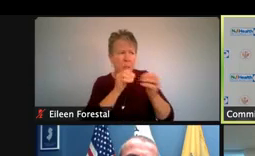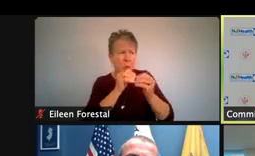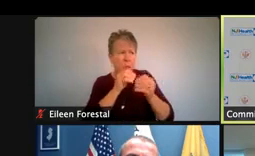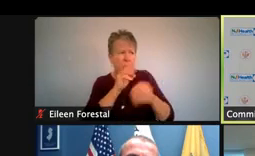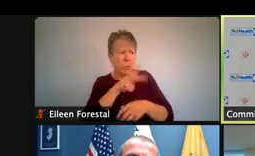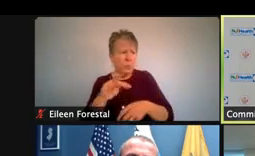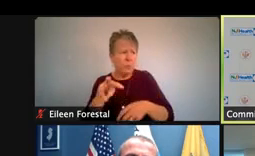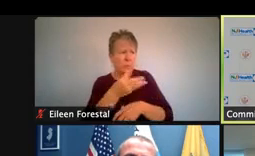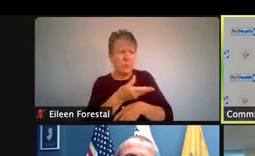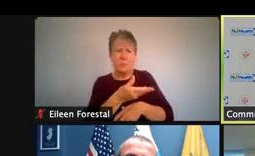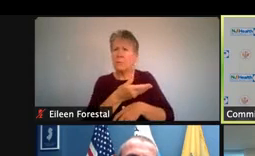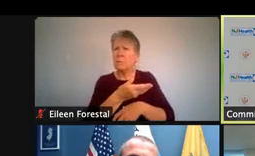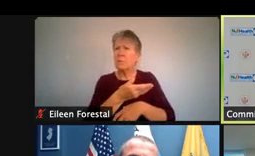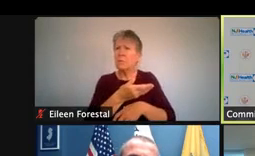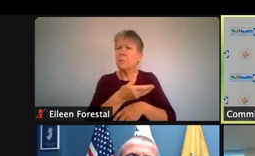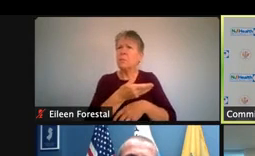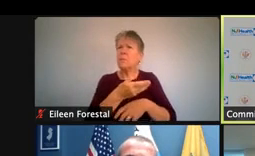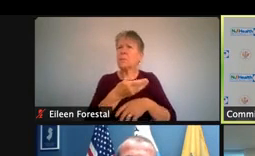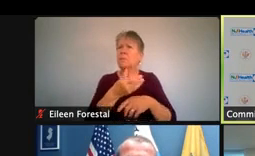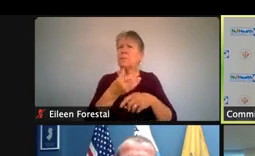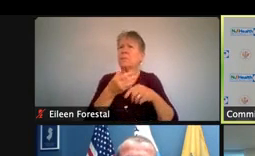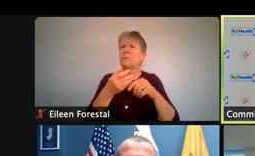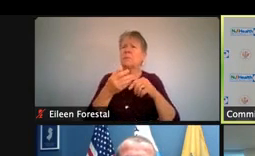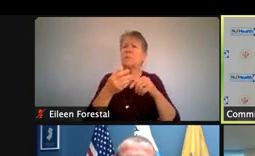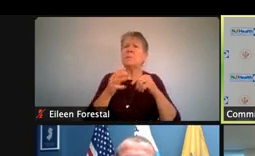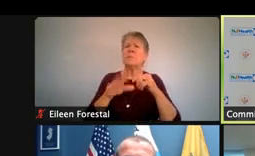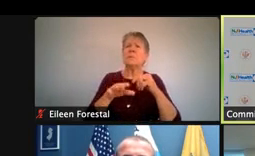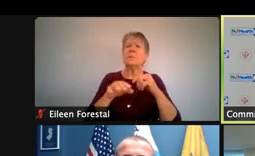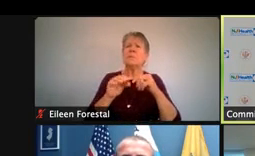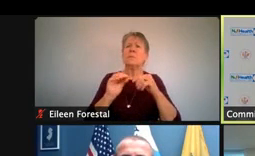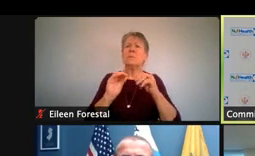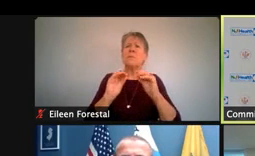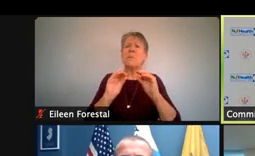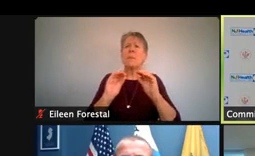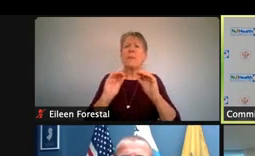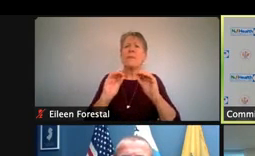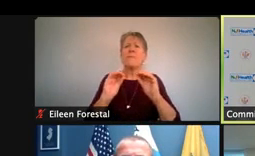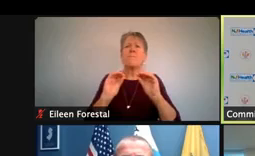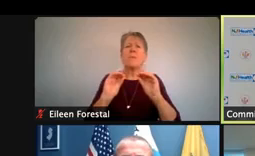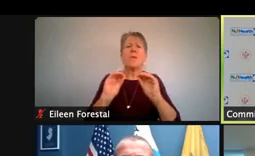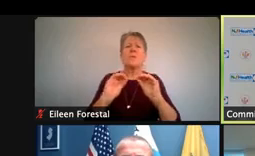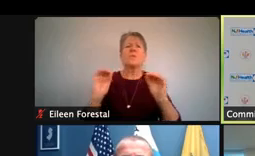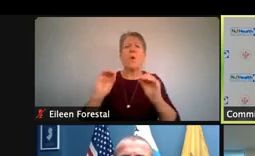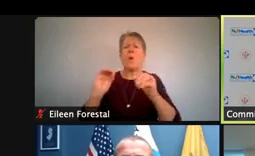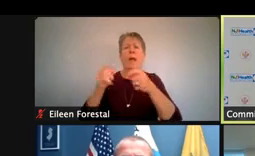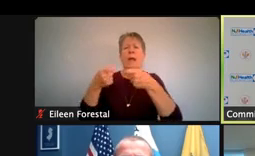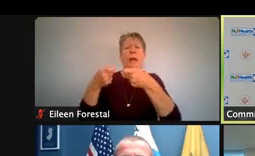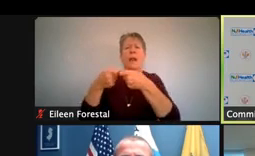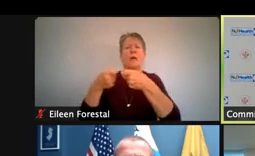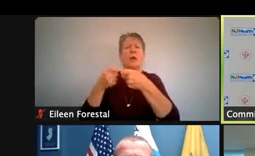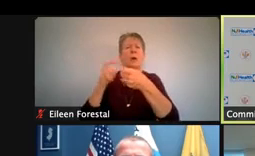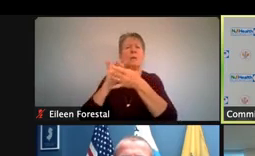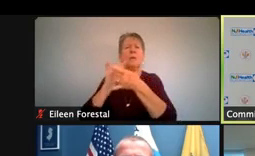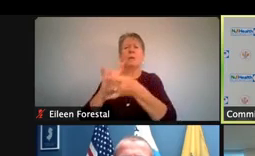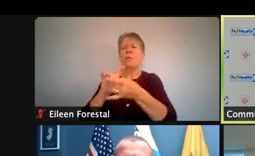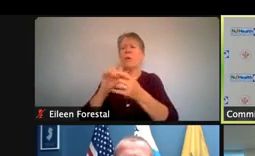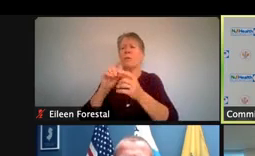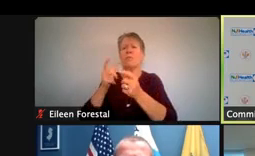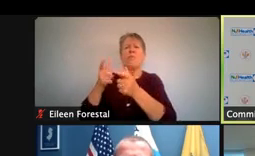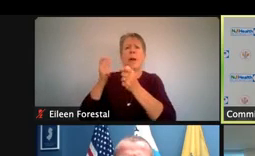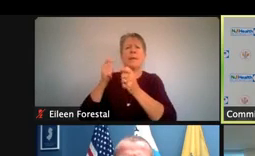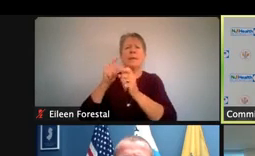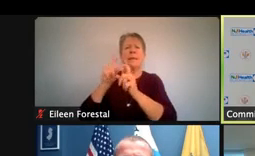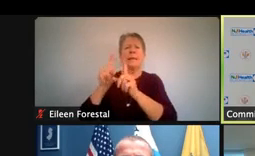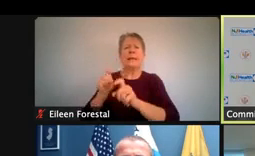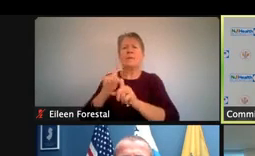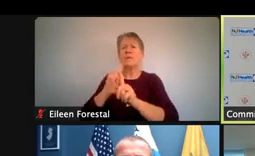electronic transmission from the antigen rapid test directly into our system, so we're relying on manual input. So we're trying to capture as